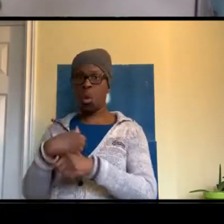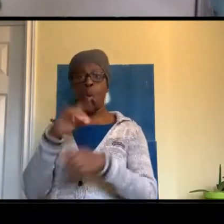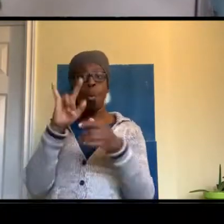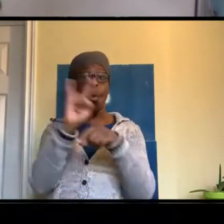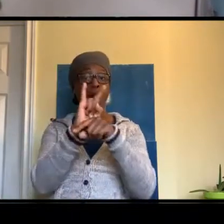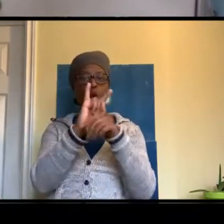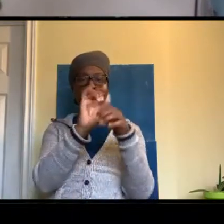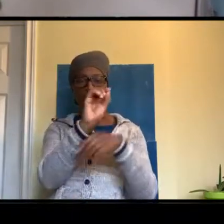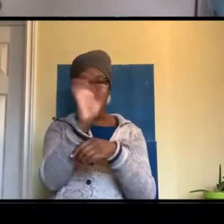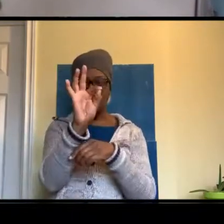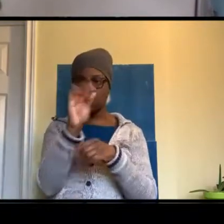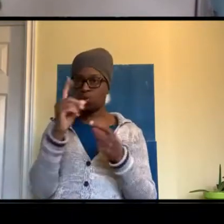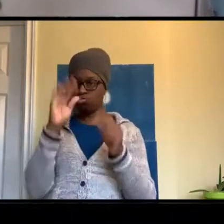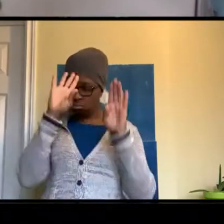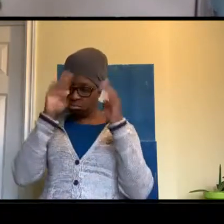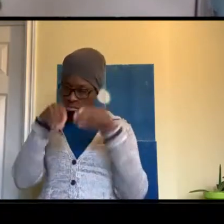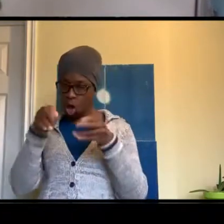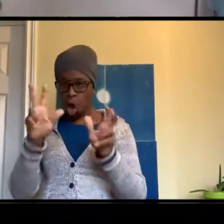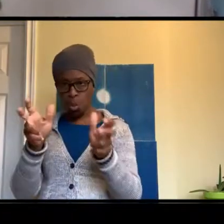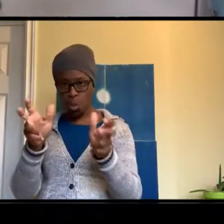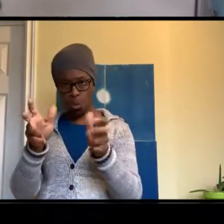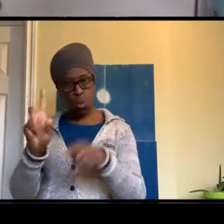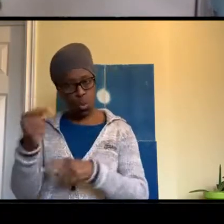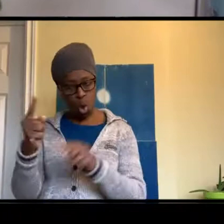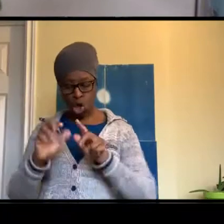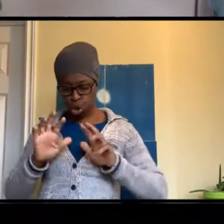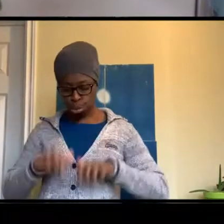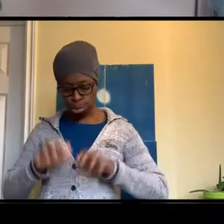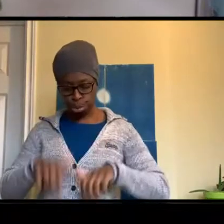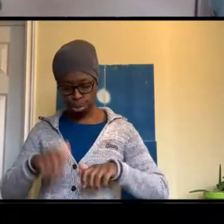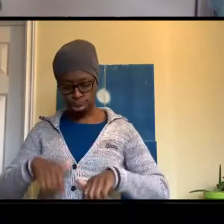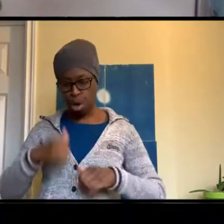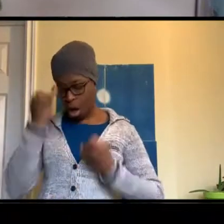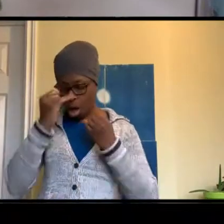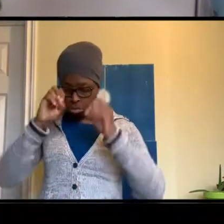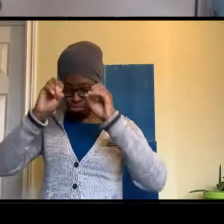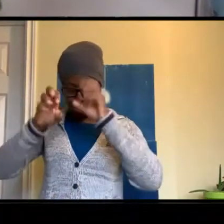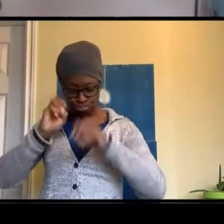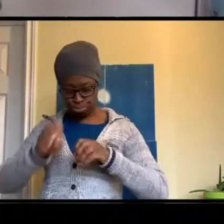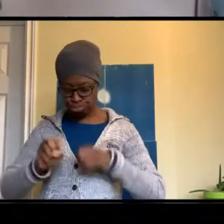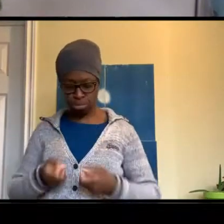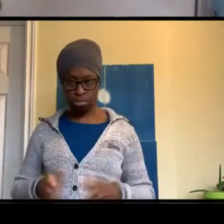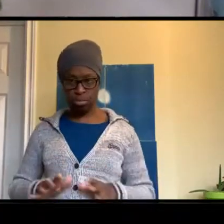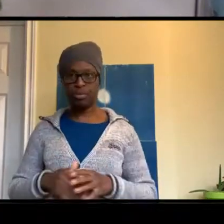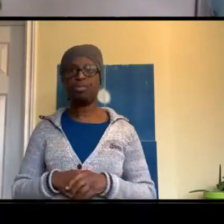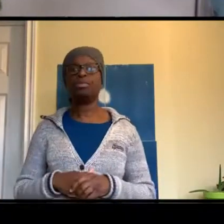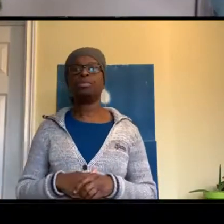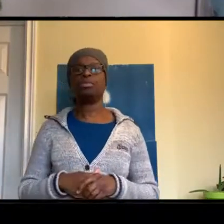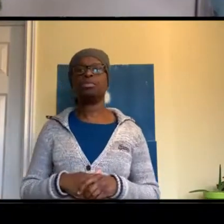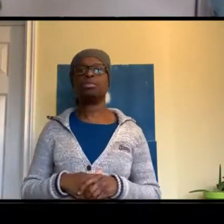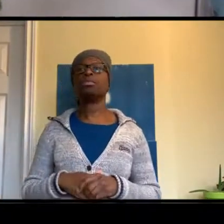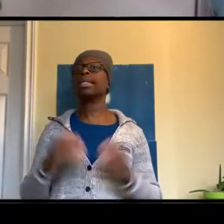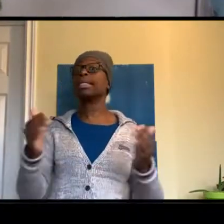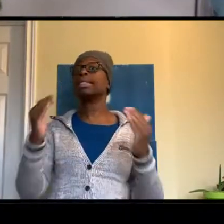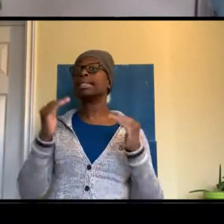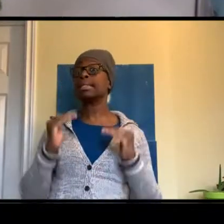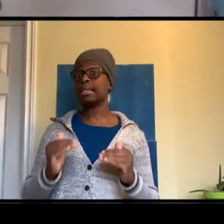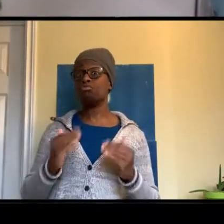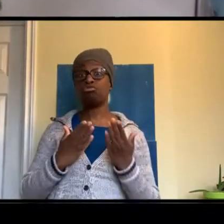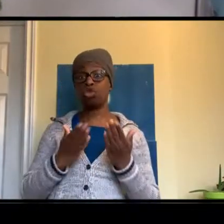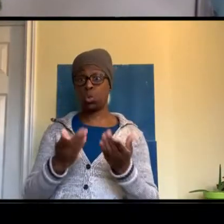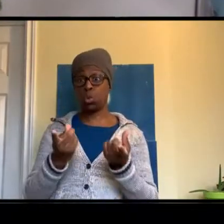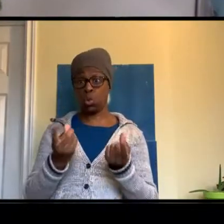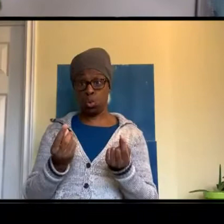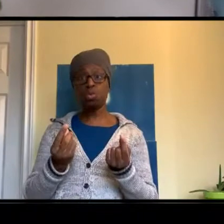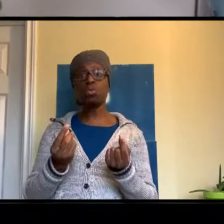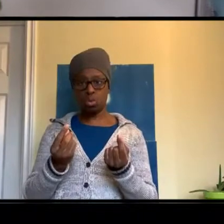just getting those things out can be really helpful. The next tip, and we've touched on this a lot throughout this presentation, is to